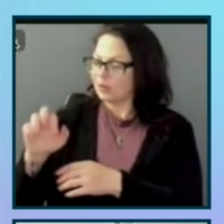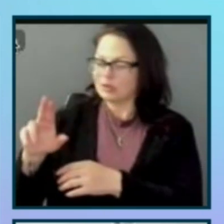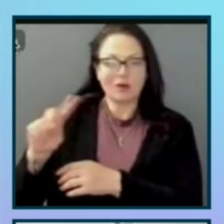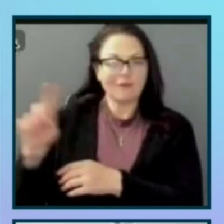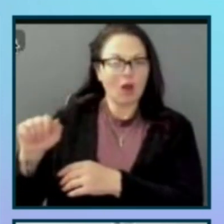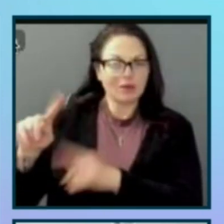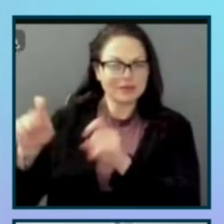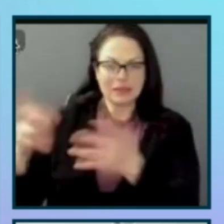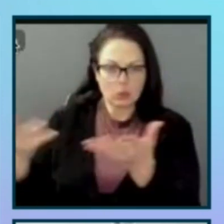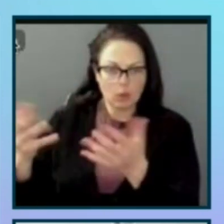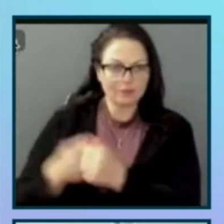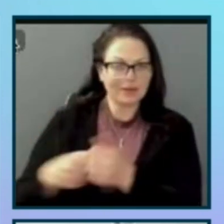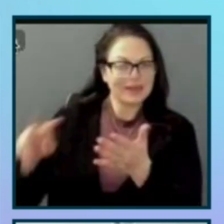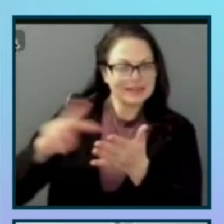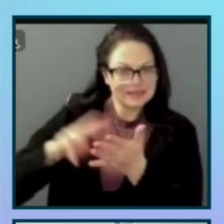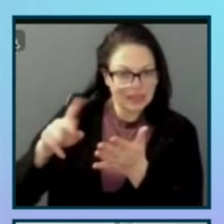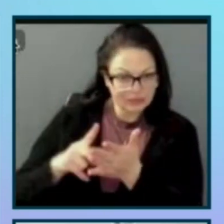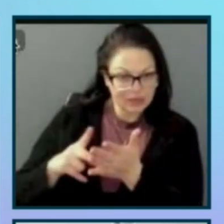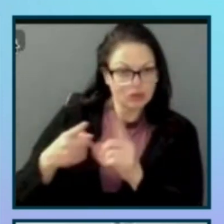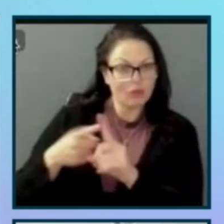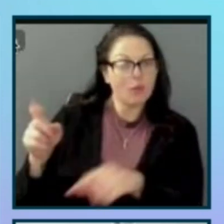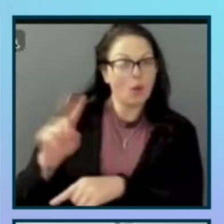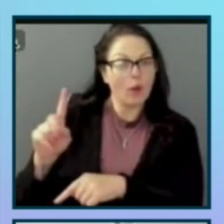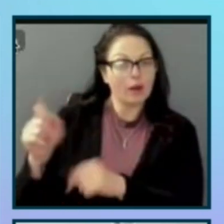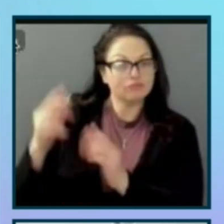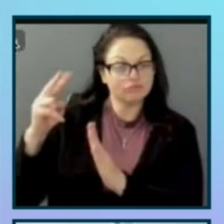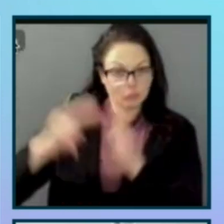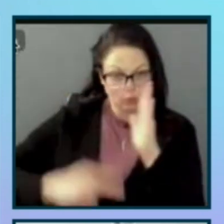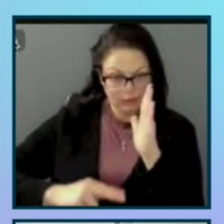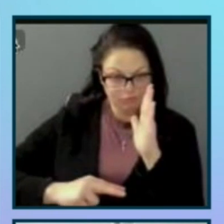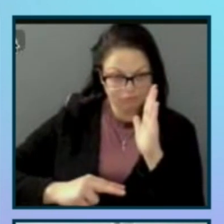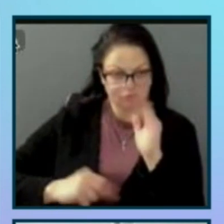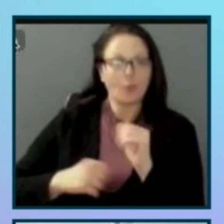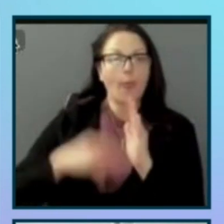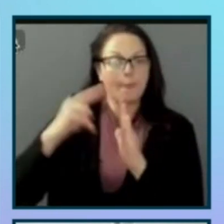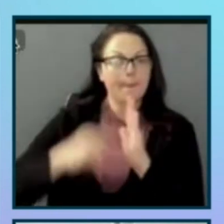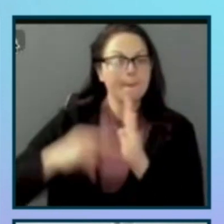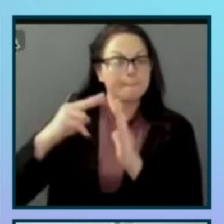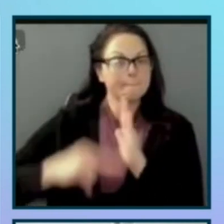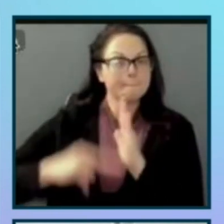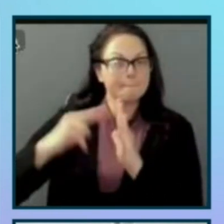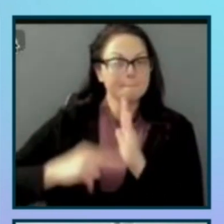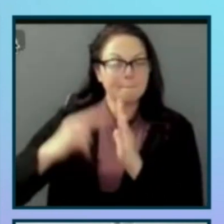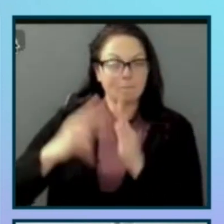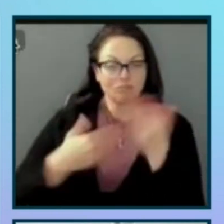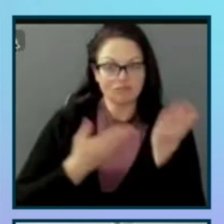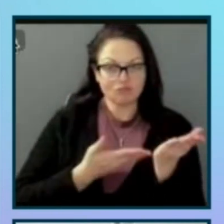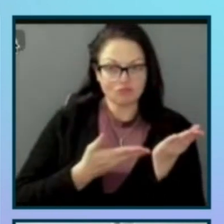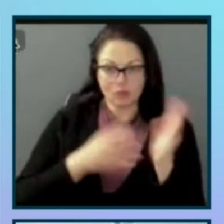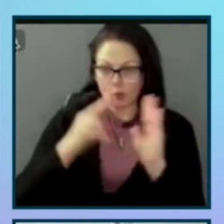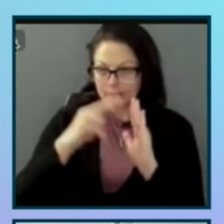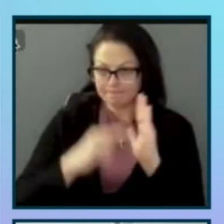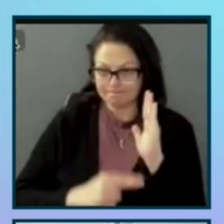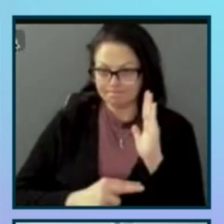is a definition from answerlab.com, and it says, Wizard of Oz is a method where participants interact with a system that